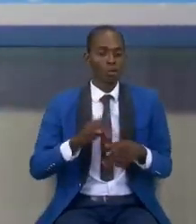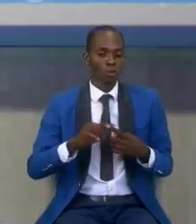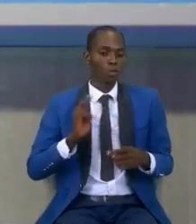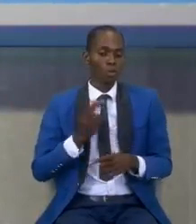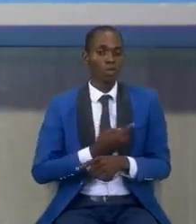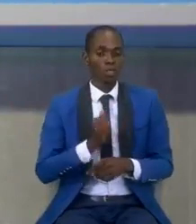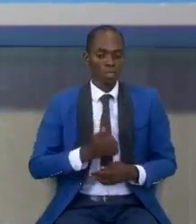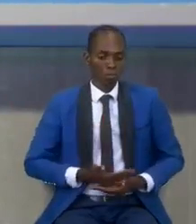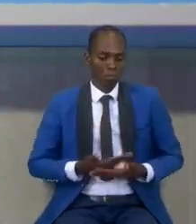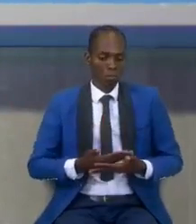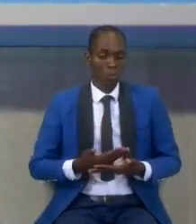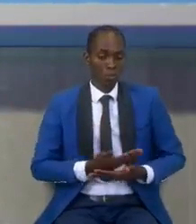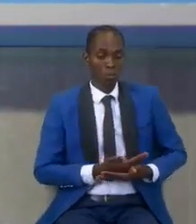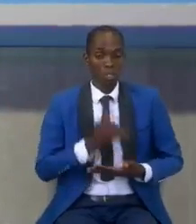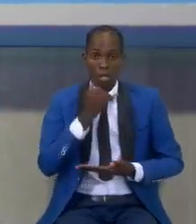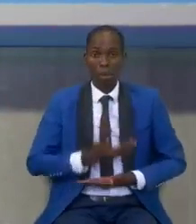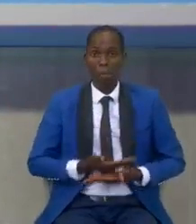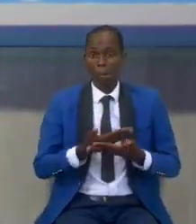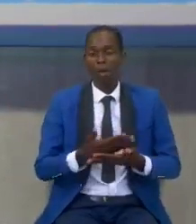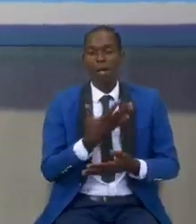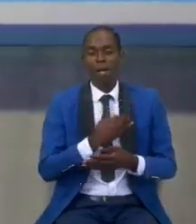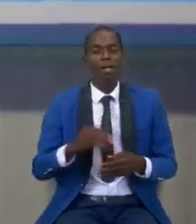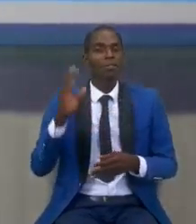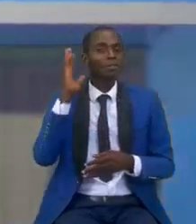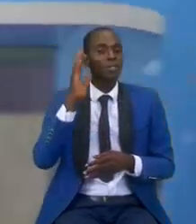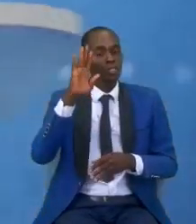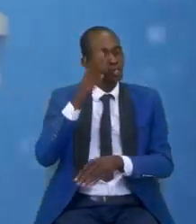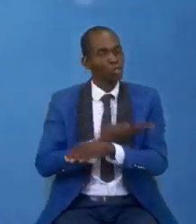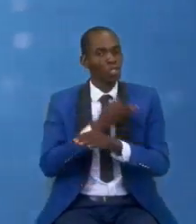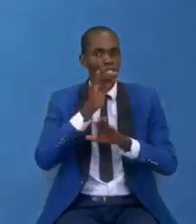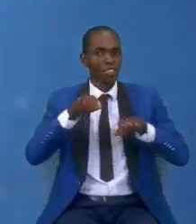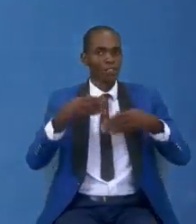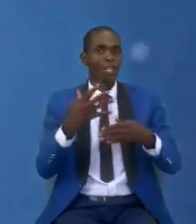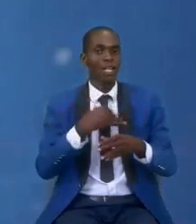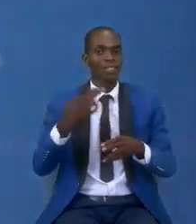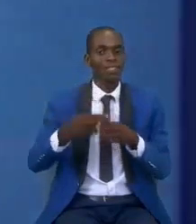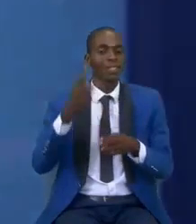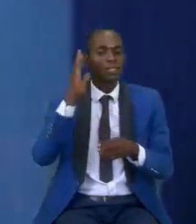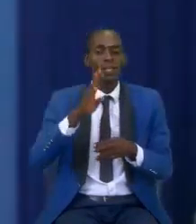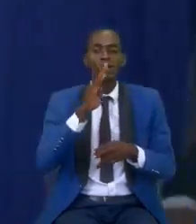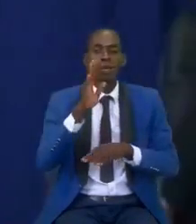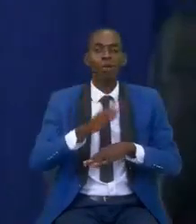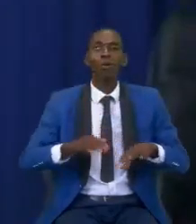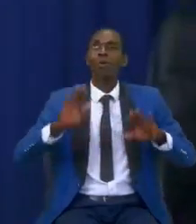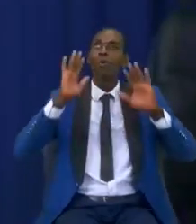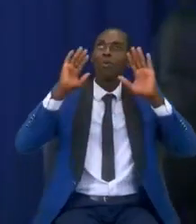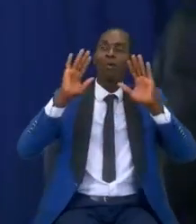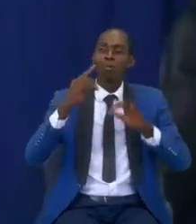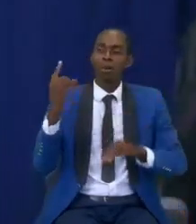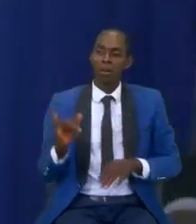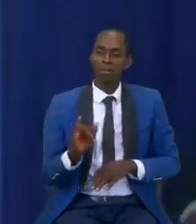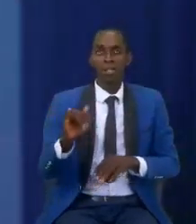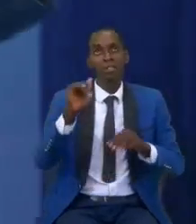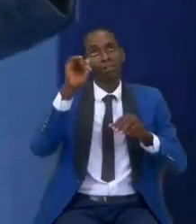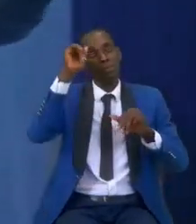the Everlasting Father, the Prince of Peace. And he says, the zeal of the Lord shall perform this. He